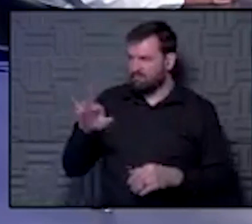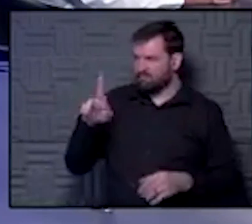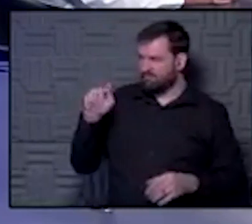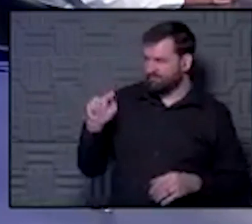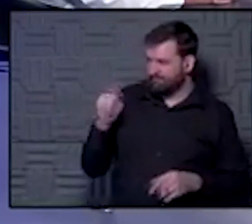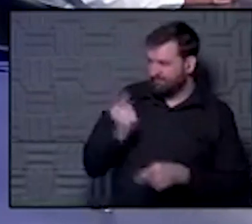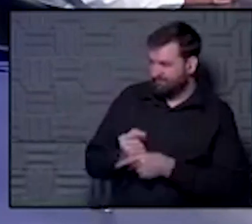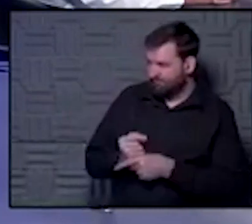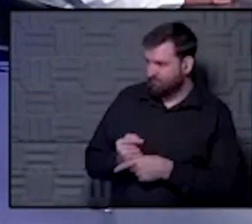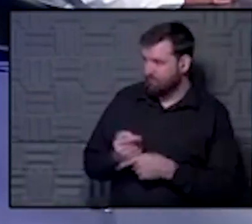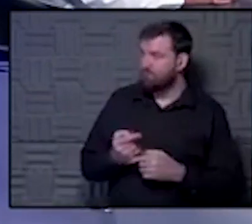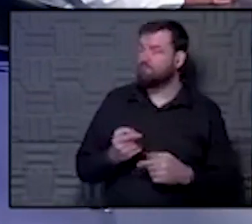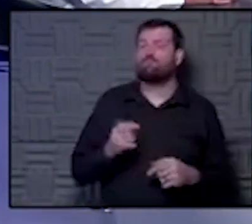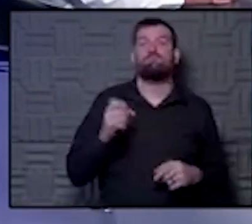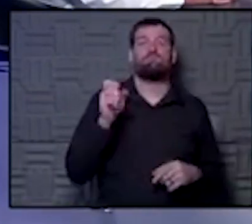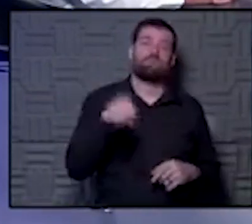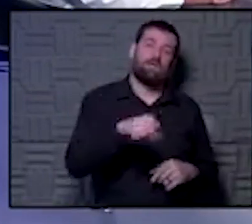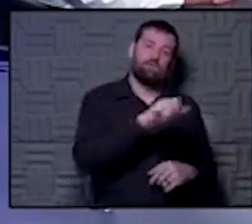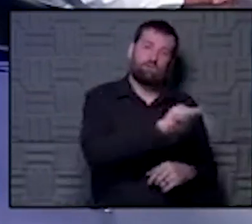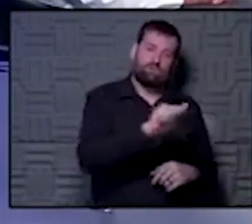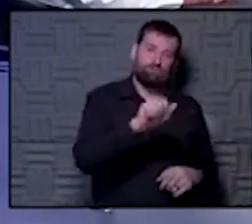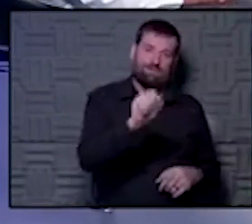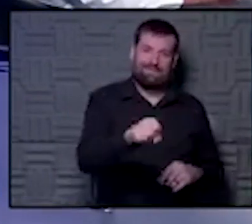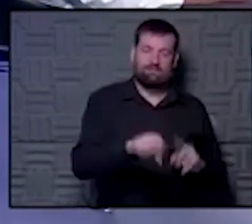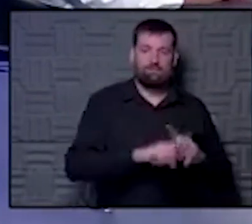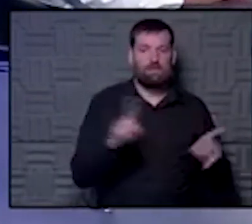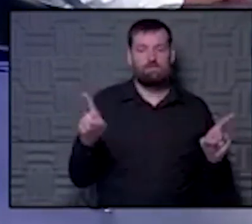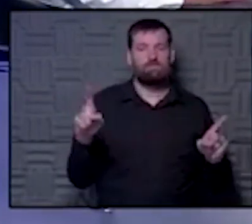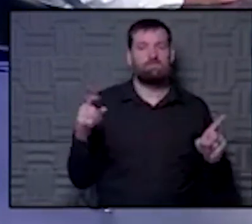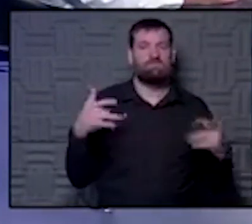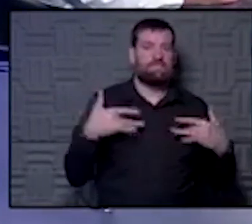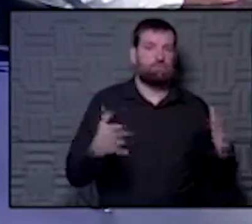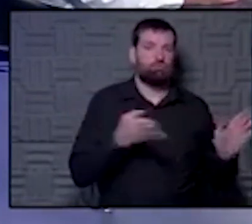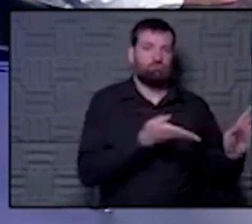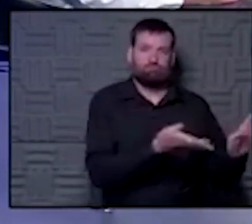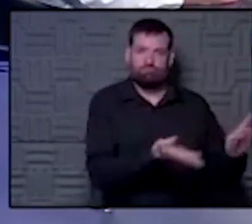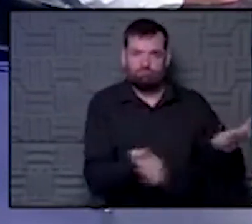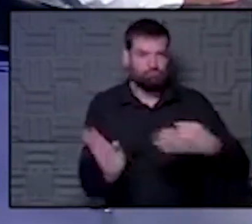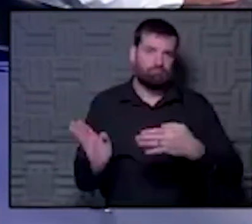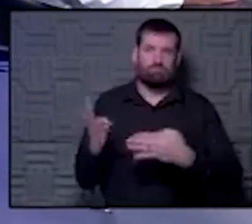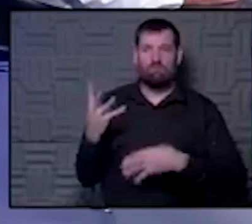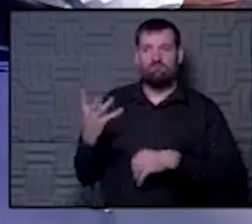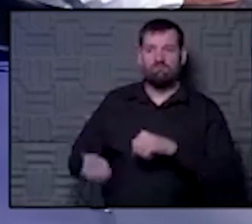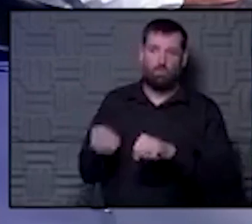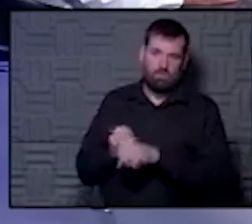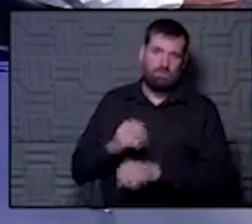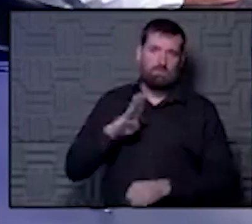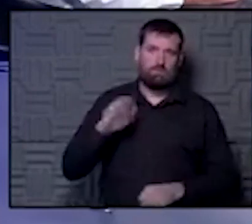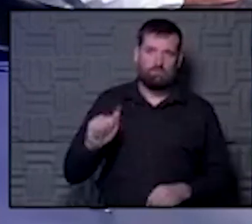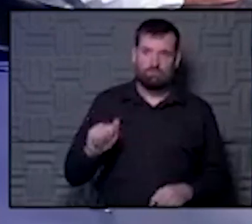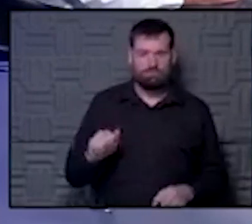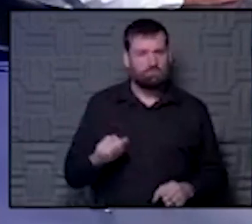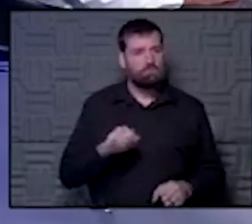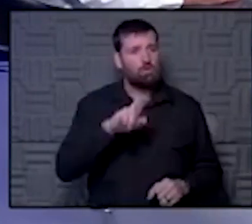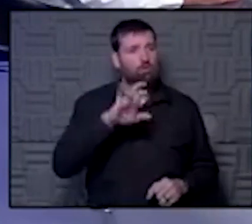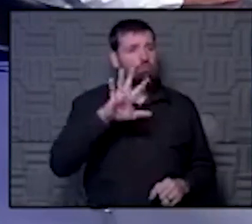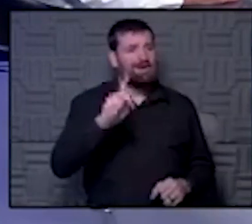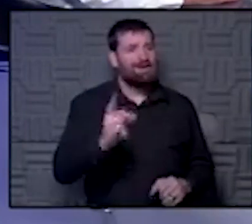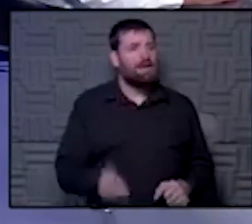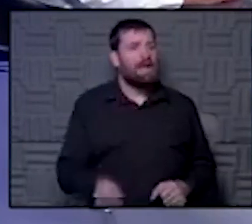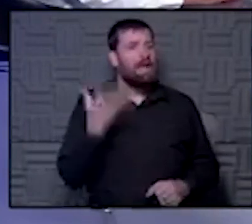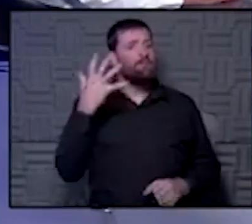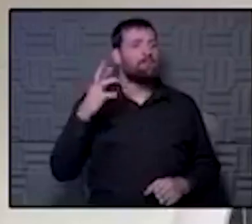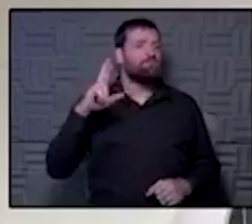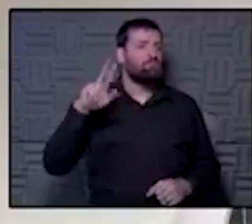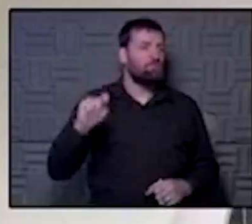therapy. Yeah, there are associate's degree, but the field is definitely moving away from that more towards the 4-year bachelor degrees. Rick, how many respiratory therapists do we have